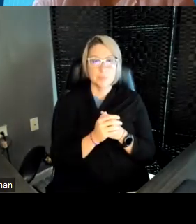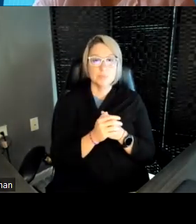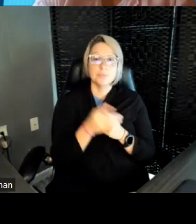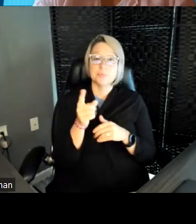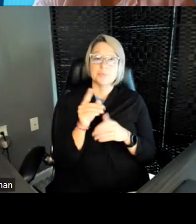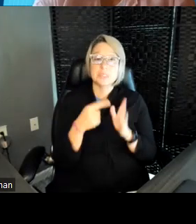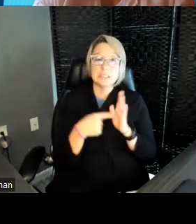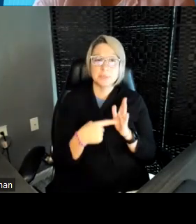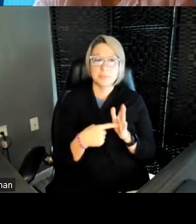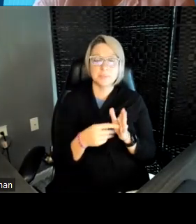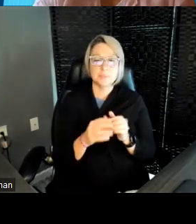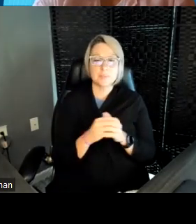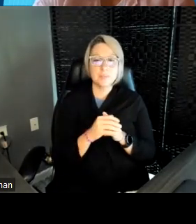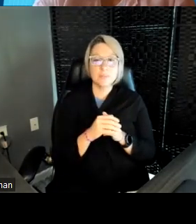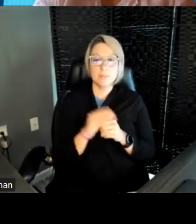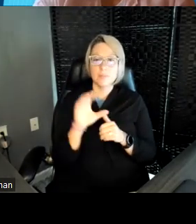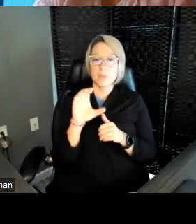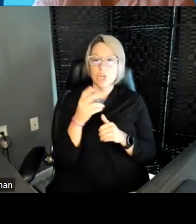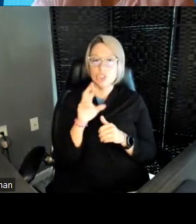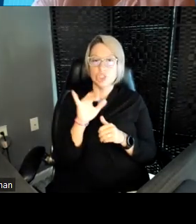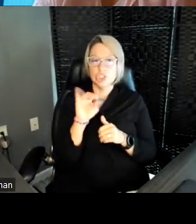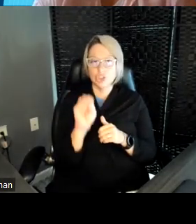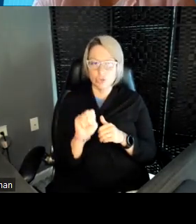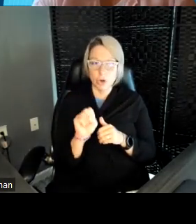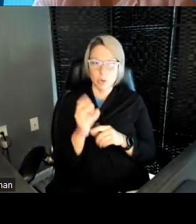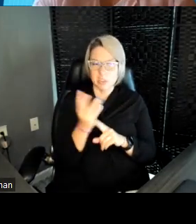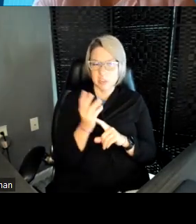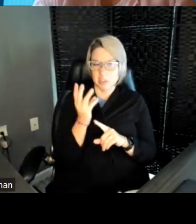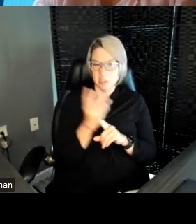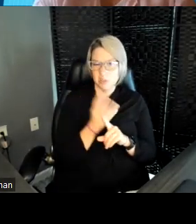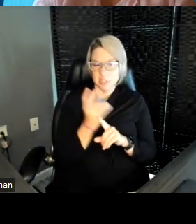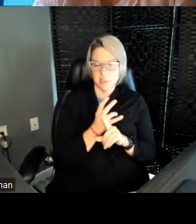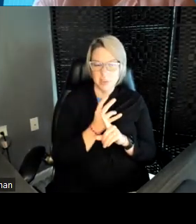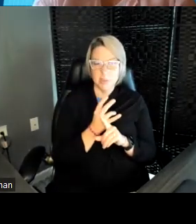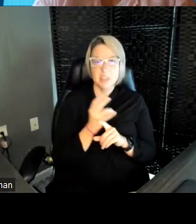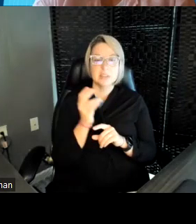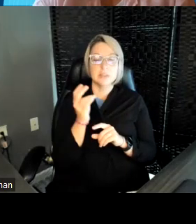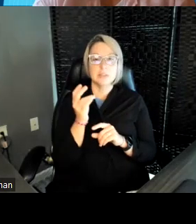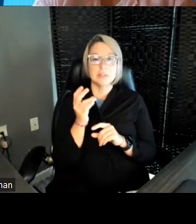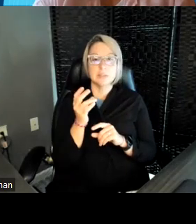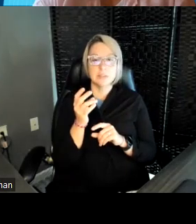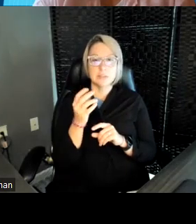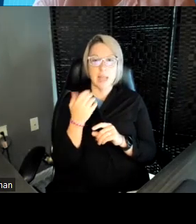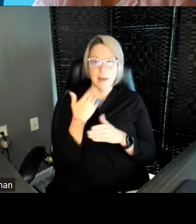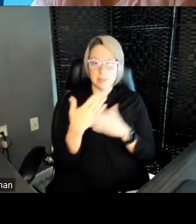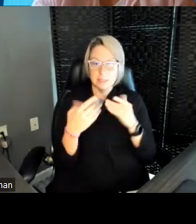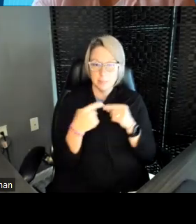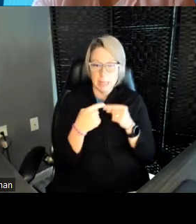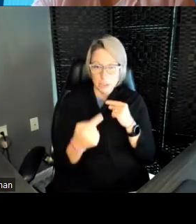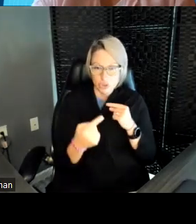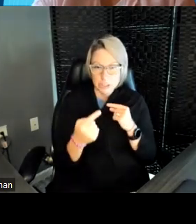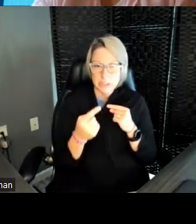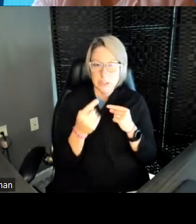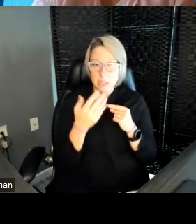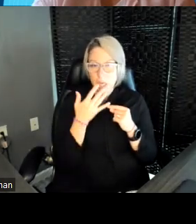examples. We talked about those little Cheerios, 6 to 7 months. You notice if I'm going to do this, I got some contrast between the Cheerios. If